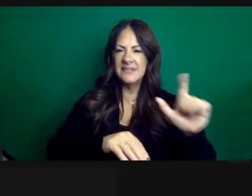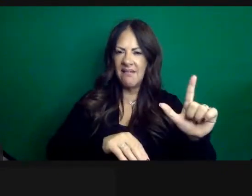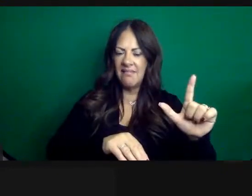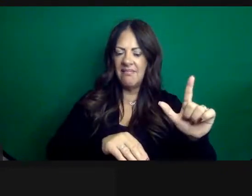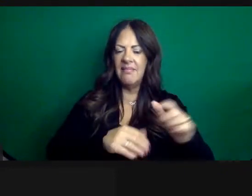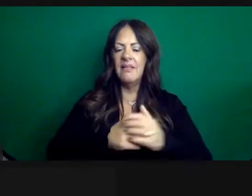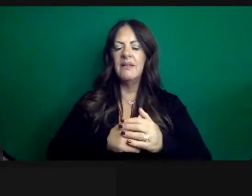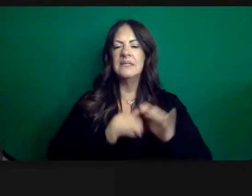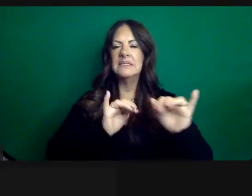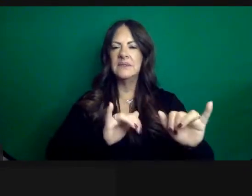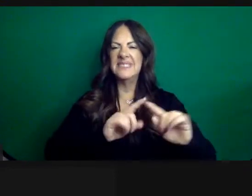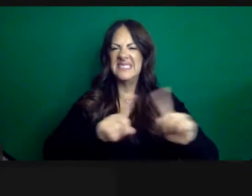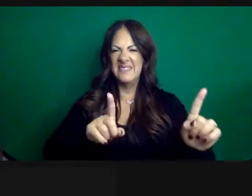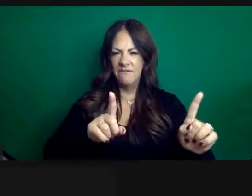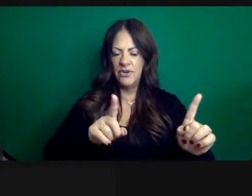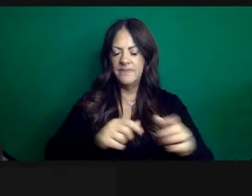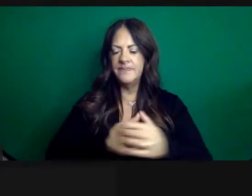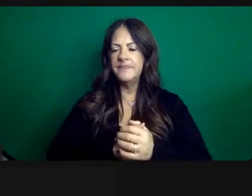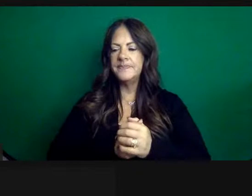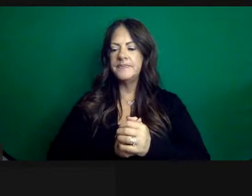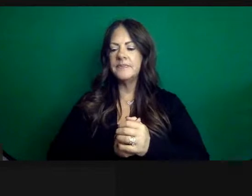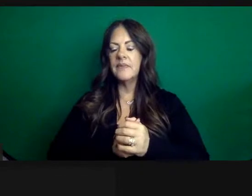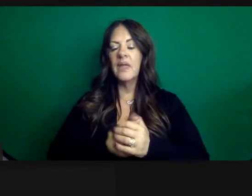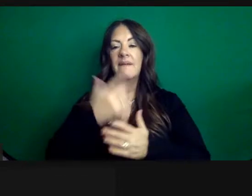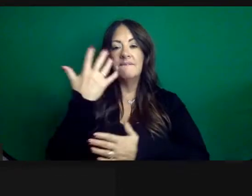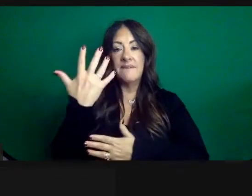terms of the counties, for the five